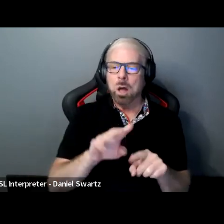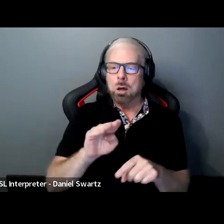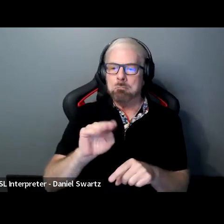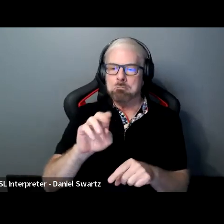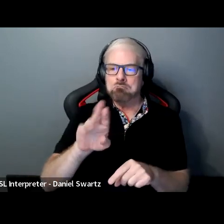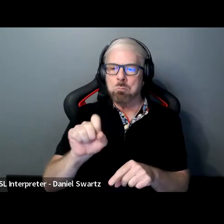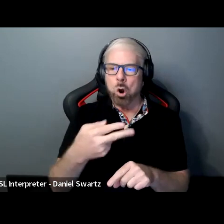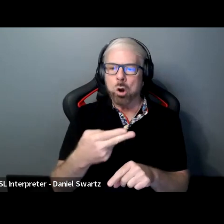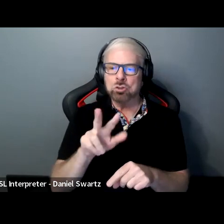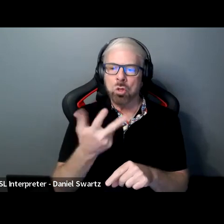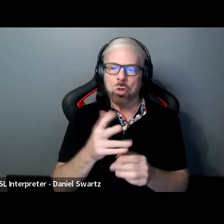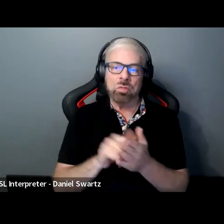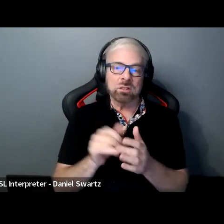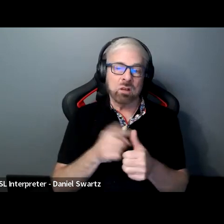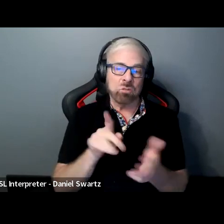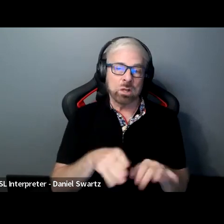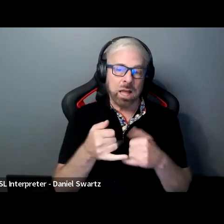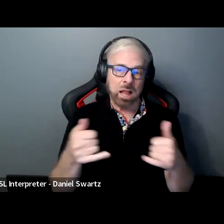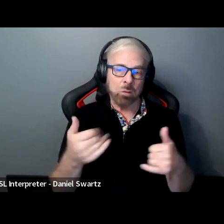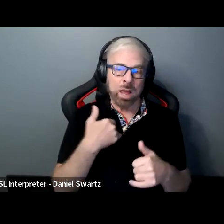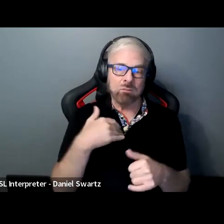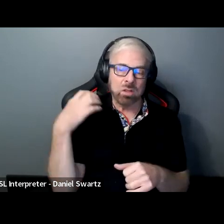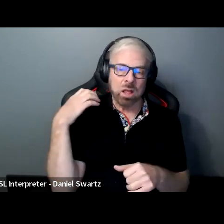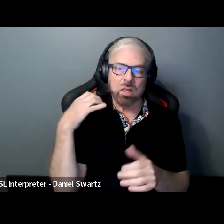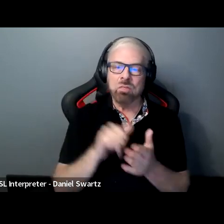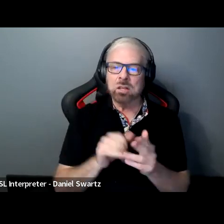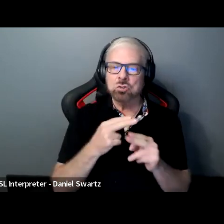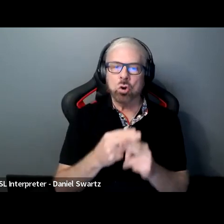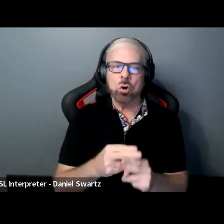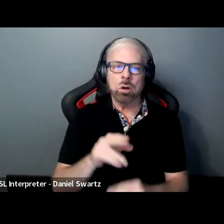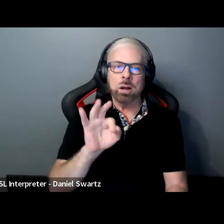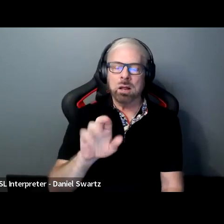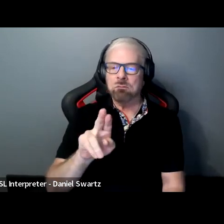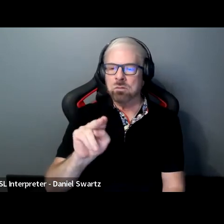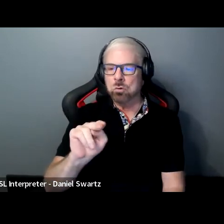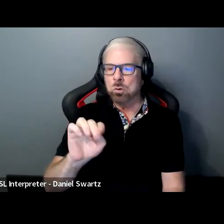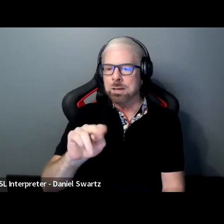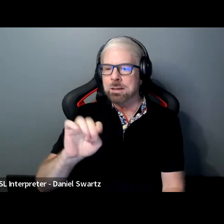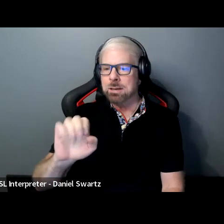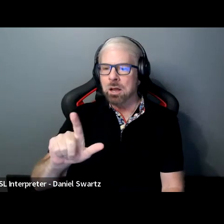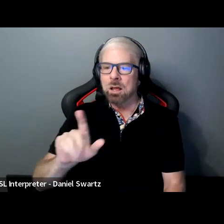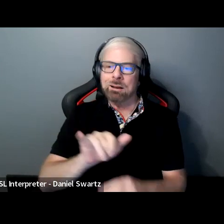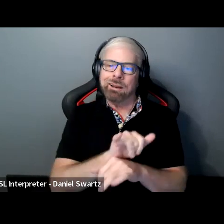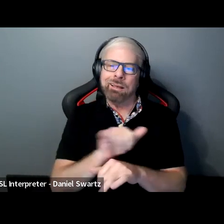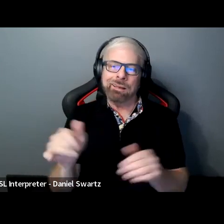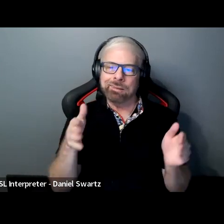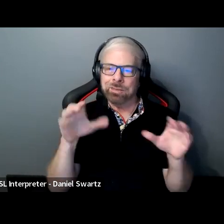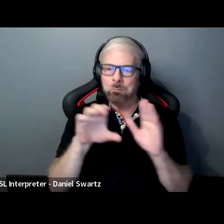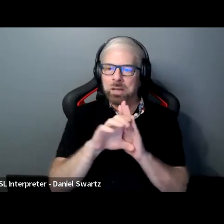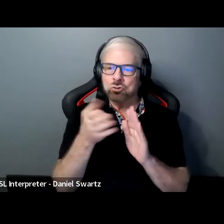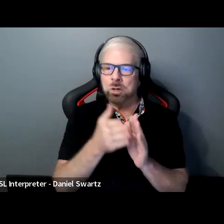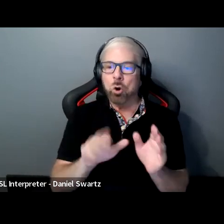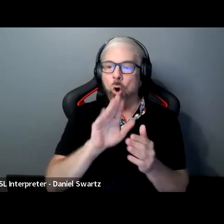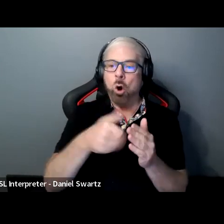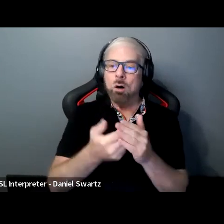first deadline that we have at the Capitol, and that's called a funnel. And it's because out of like the picture here, all the bills go into the top of